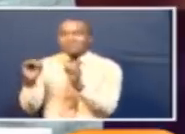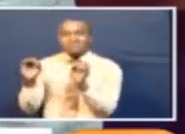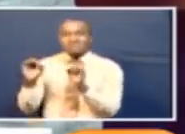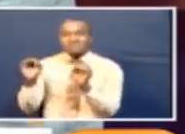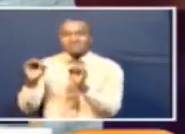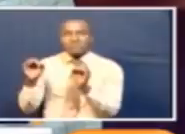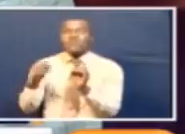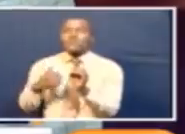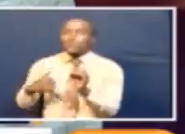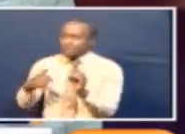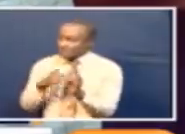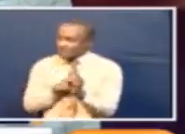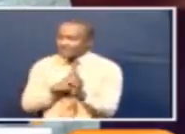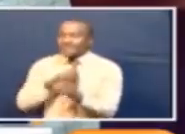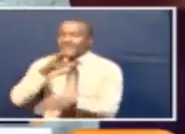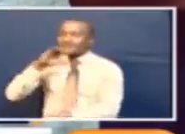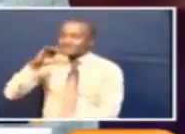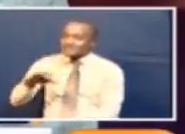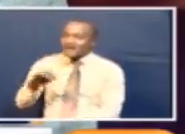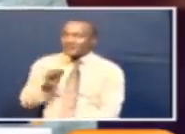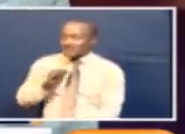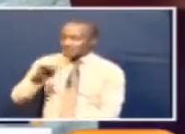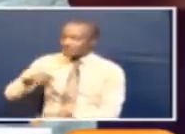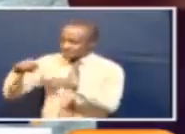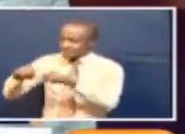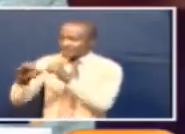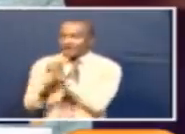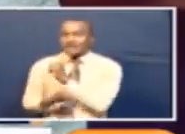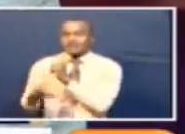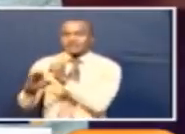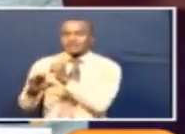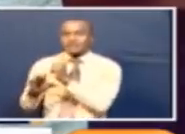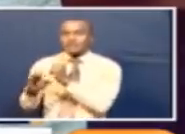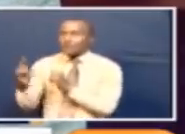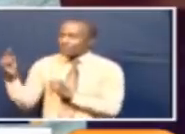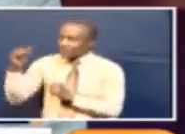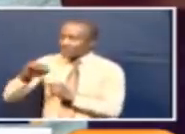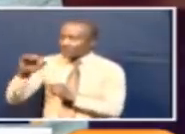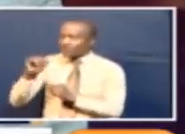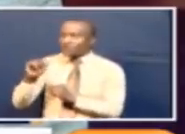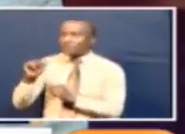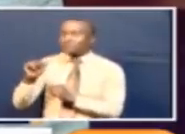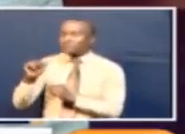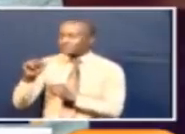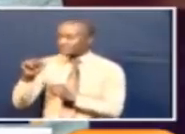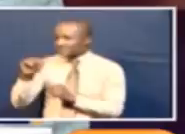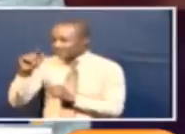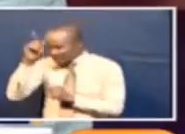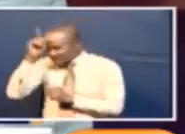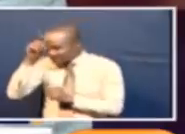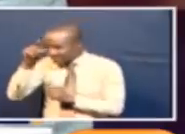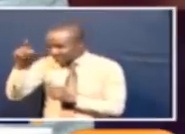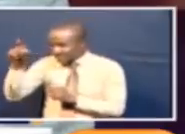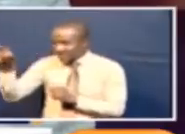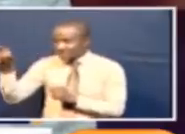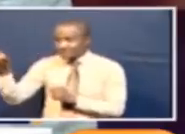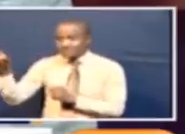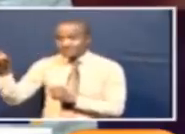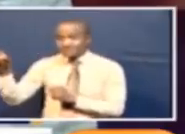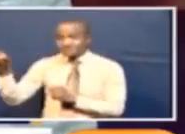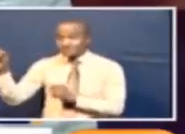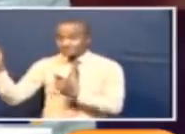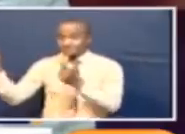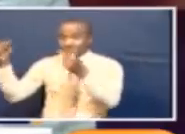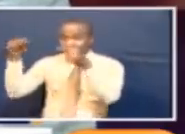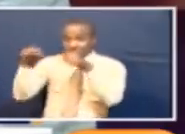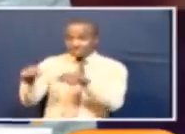are sons and daughters of this country. We come from a place. And the fact that we come from a place